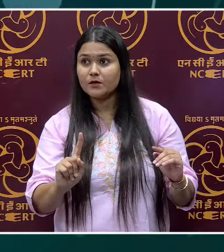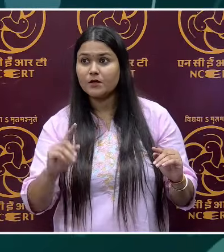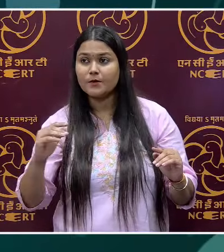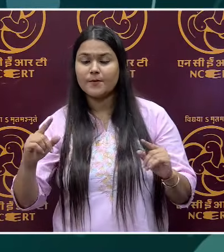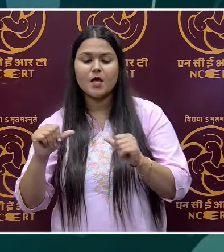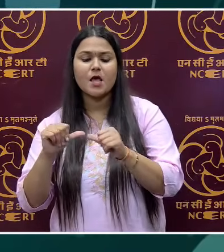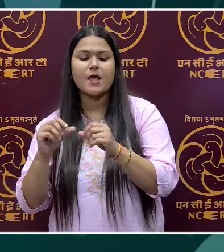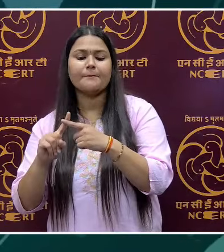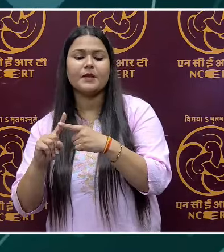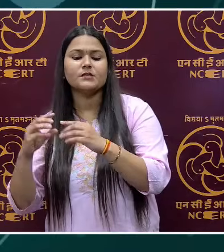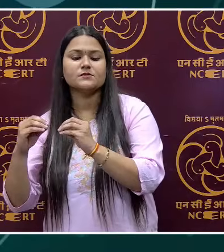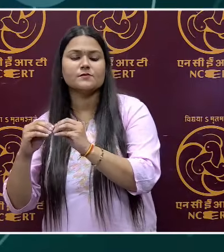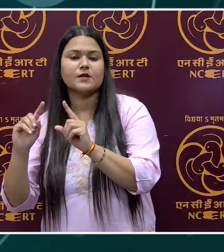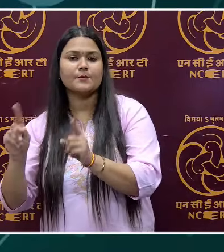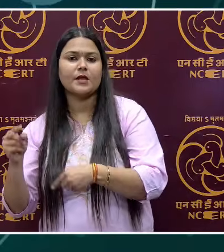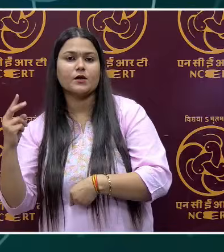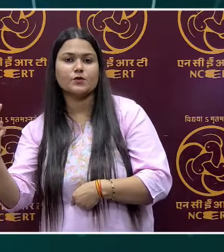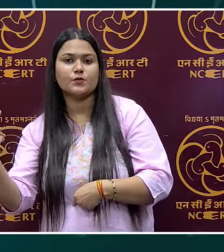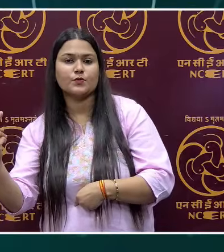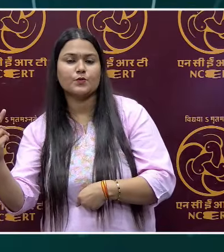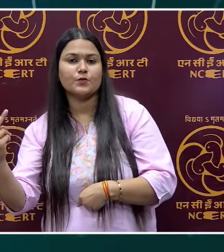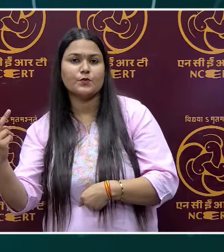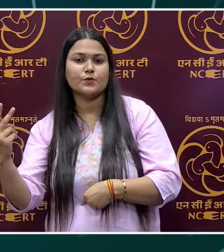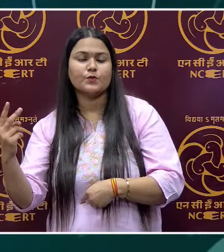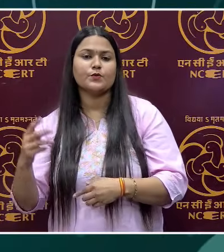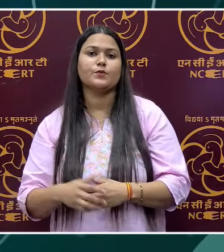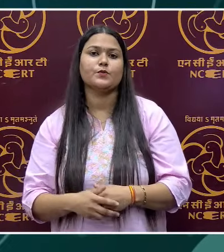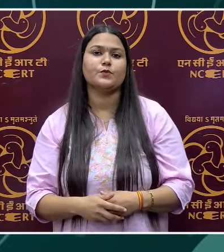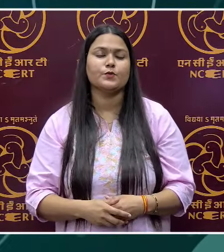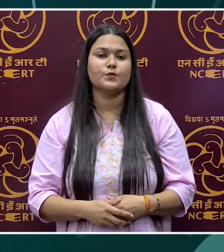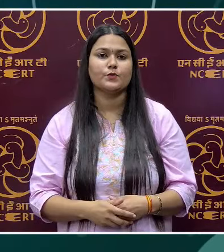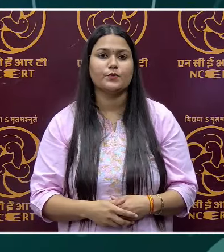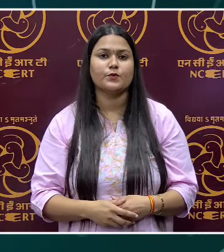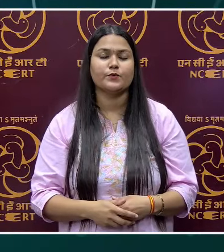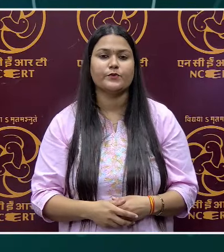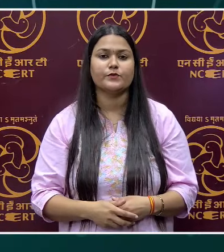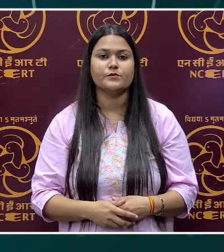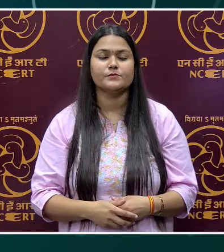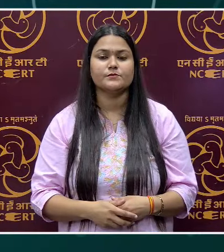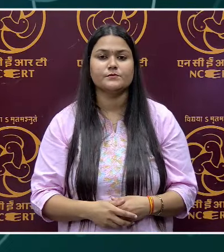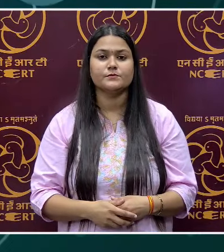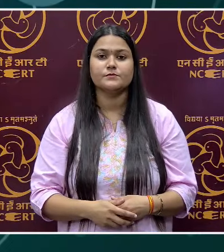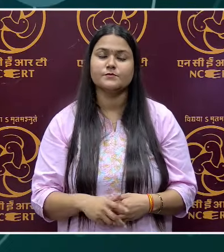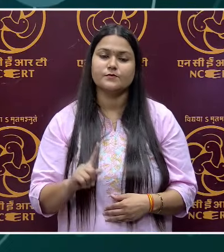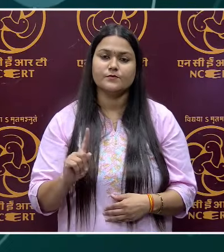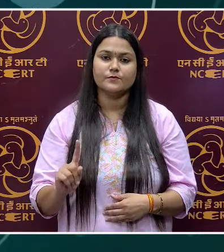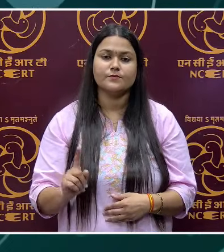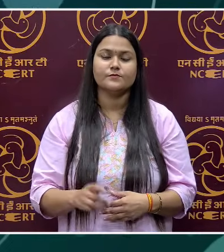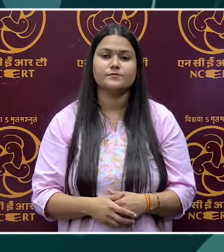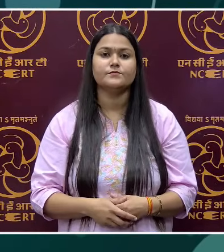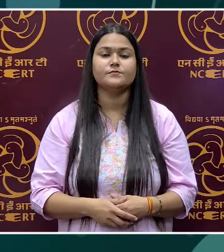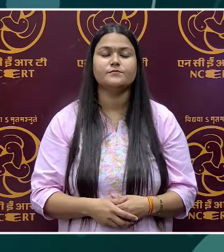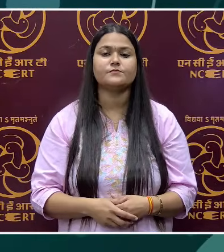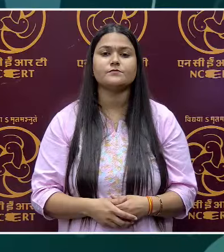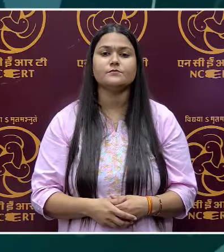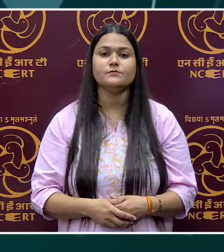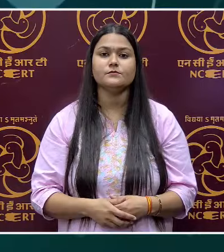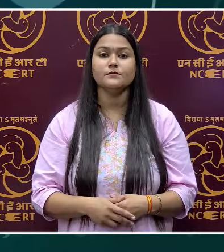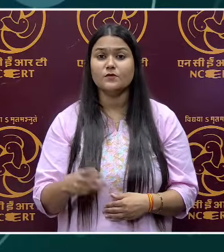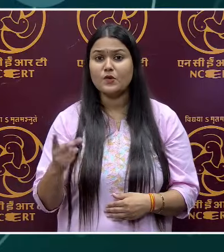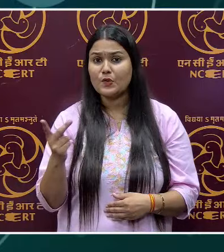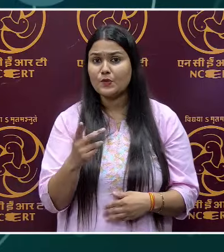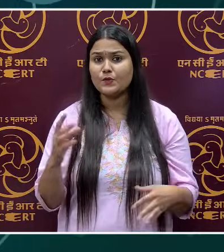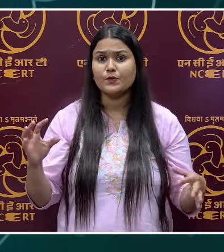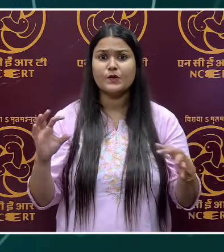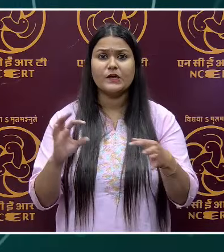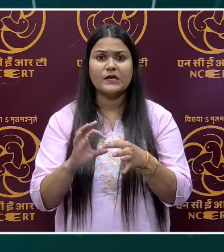1, second coefficient will come here 2 and the third coefficient is 1 again. So we